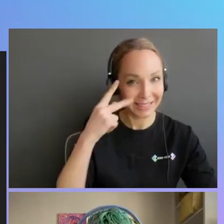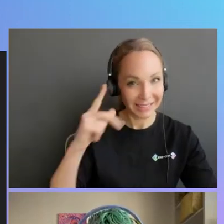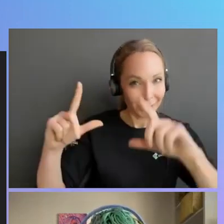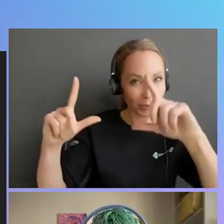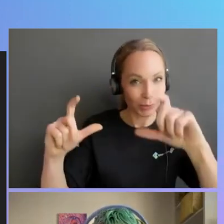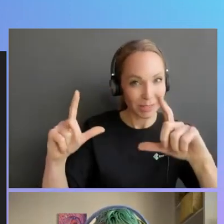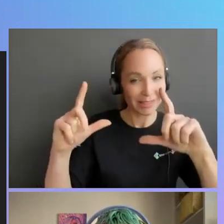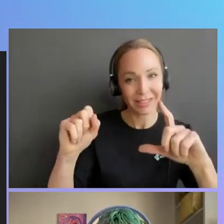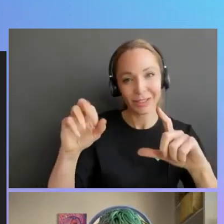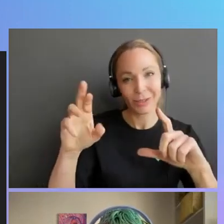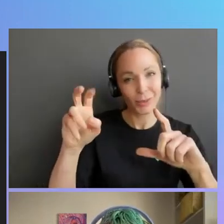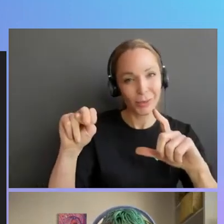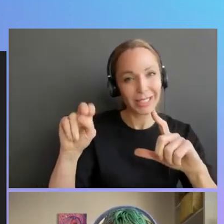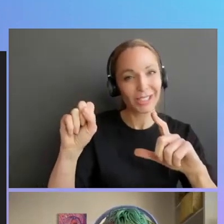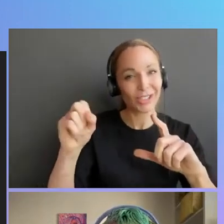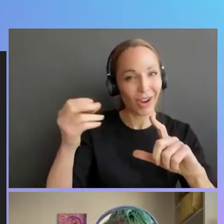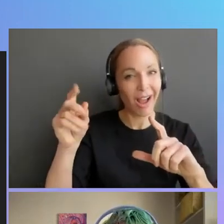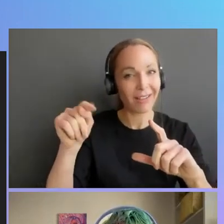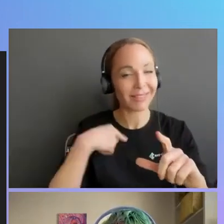of introducing the